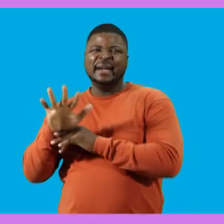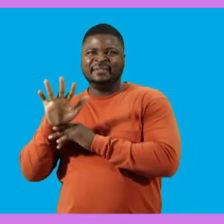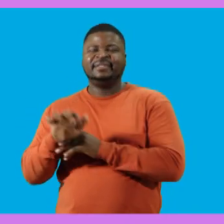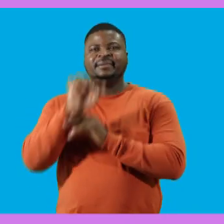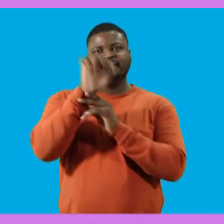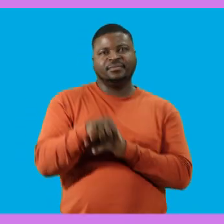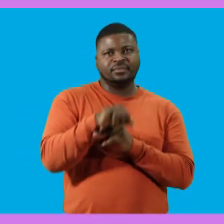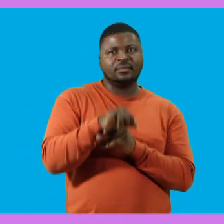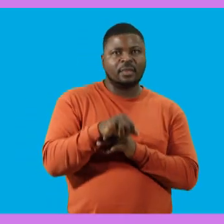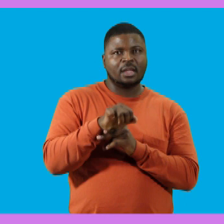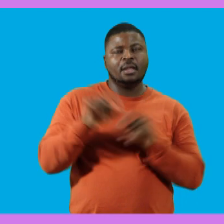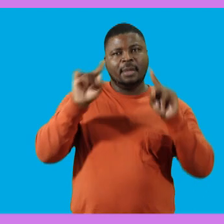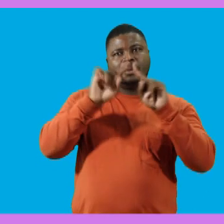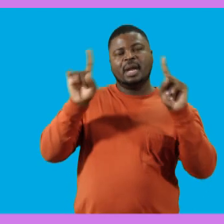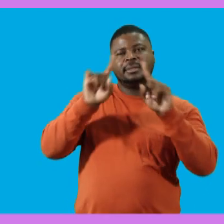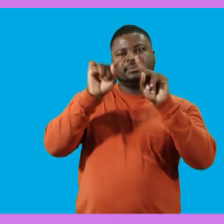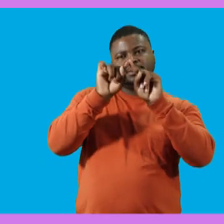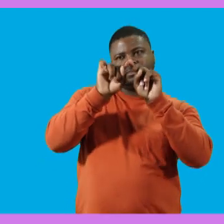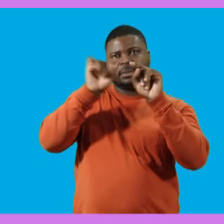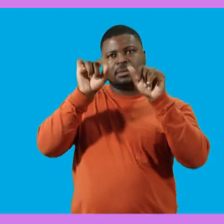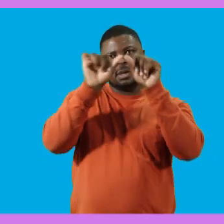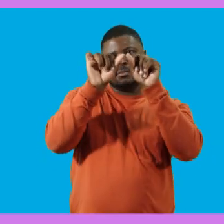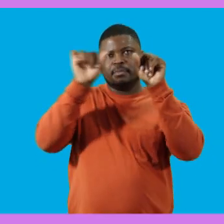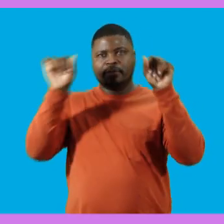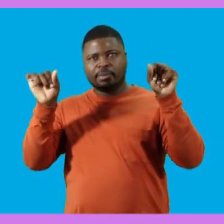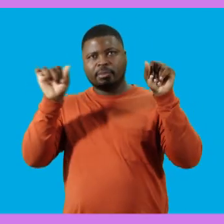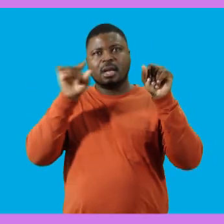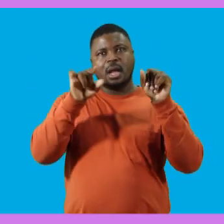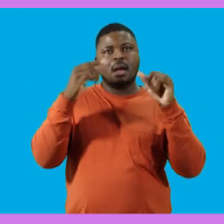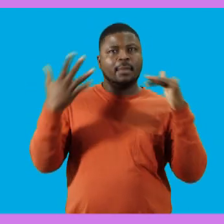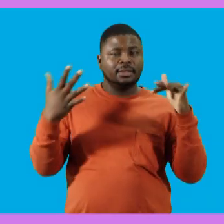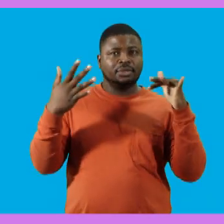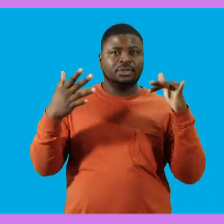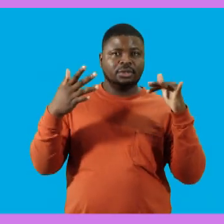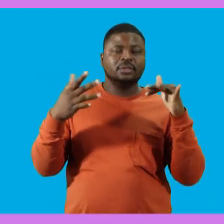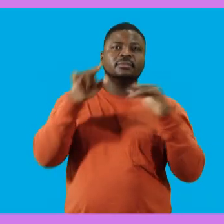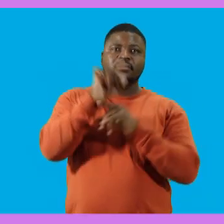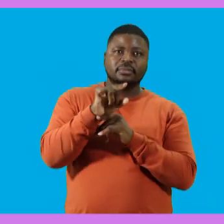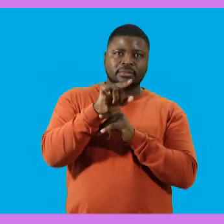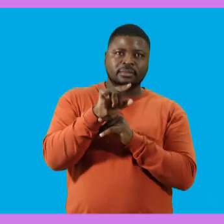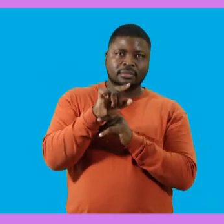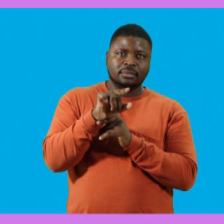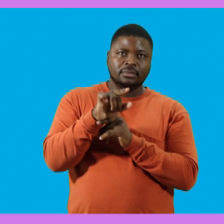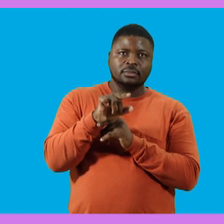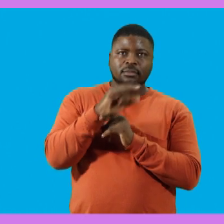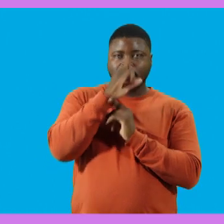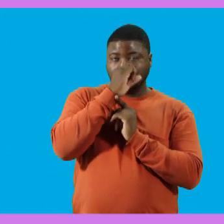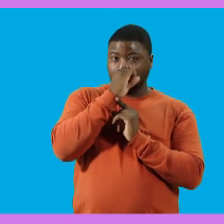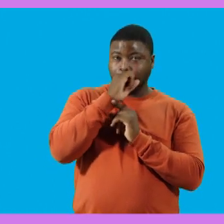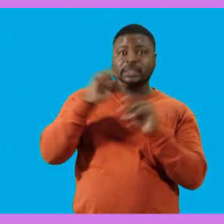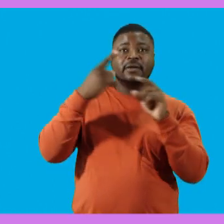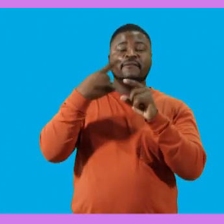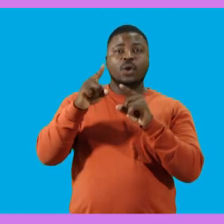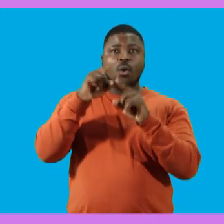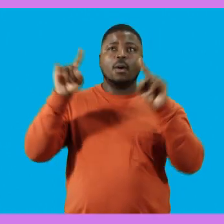width. Now, the width here is given. Let me just make a space there.